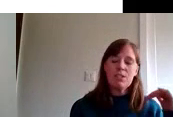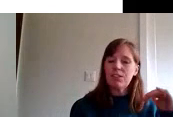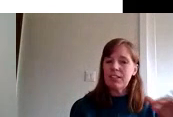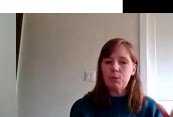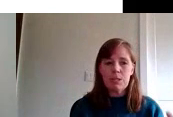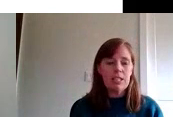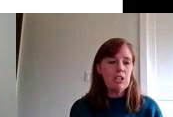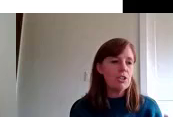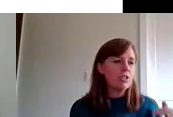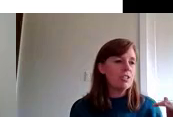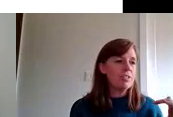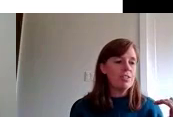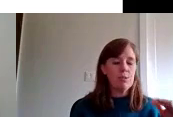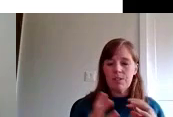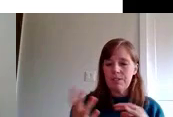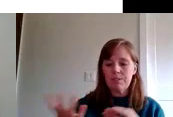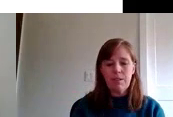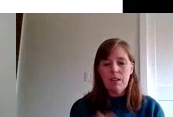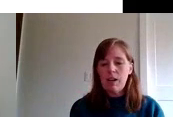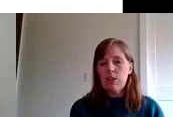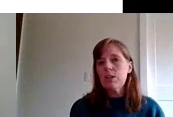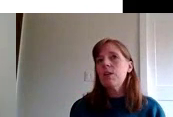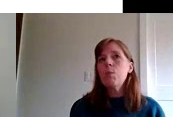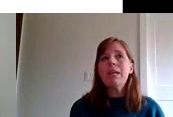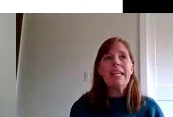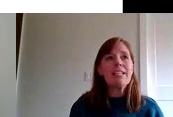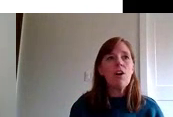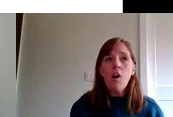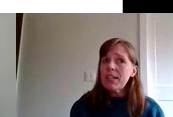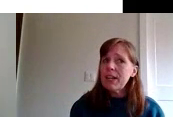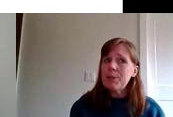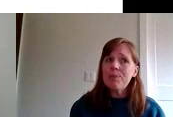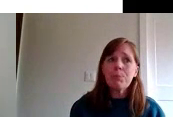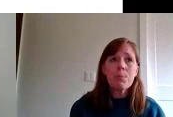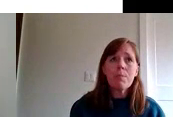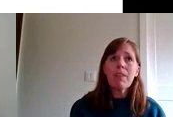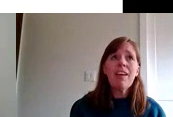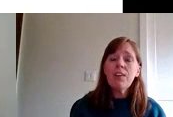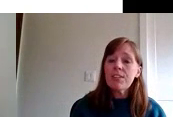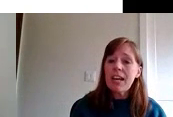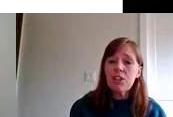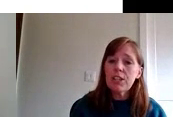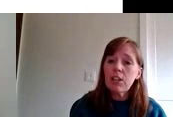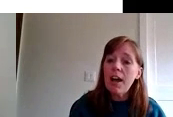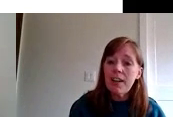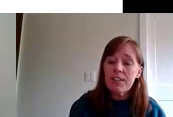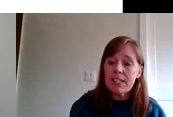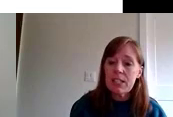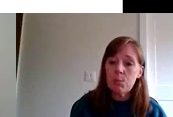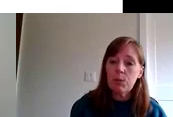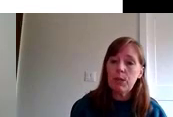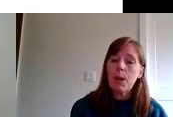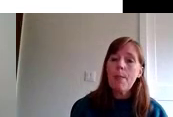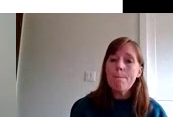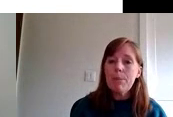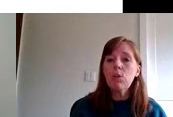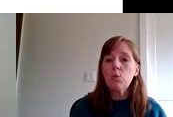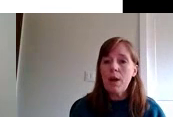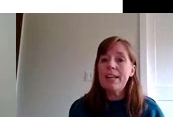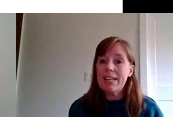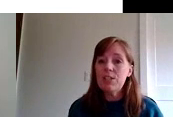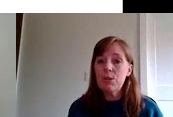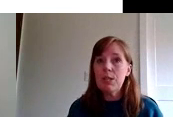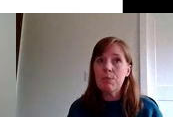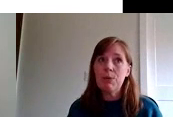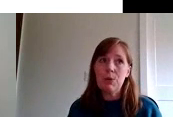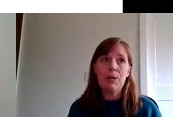our families are connecting with teachers, and students are on meetings all the time. And there's actually a lot of accessibility